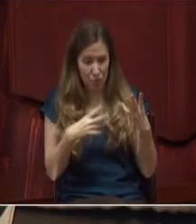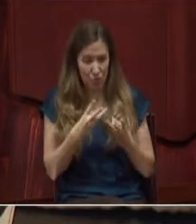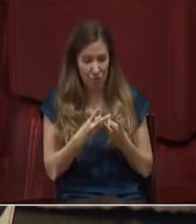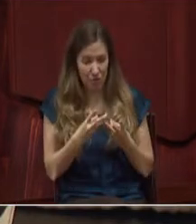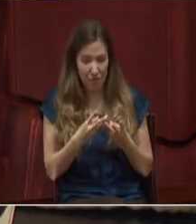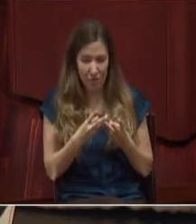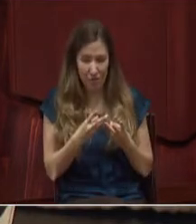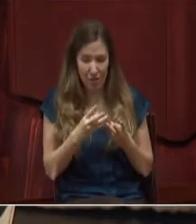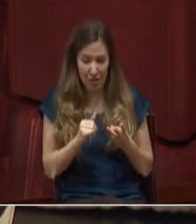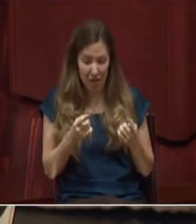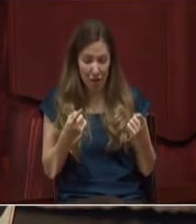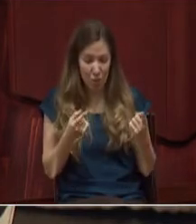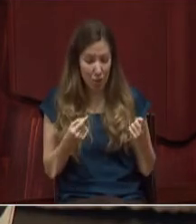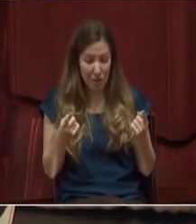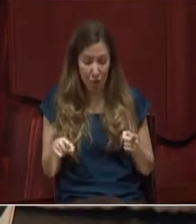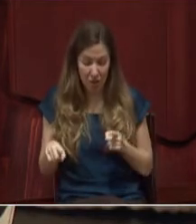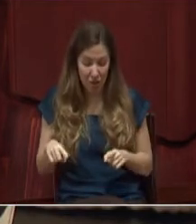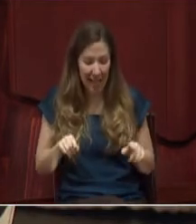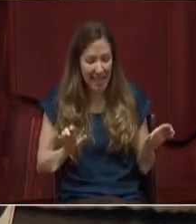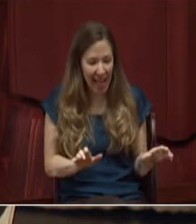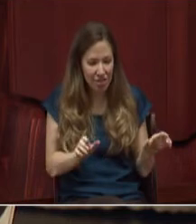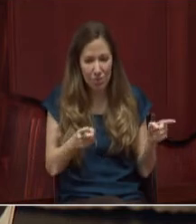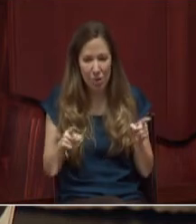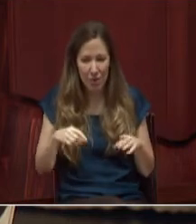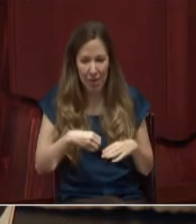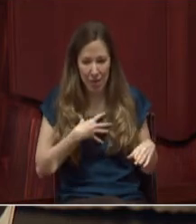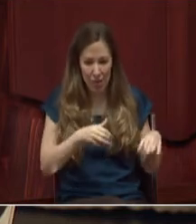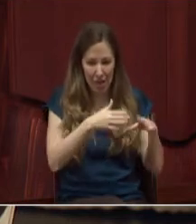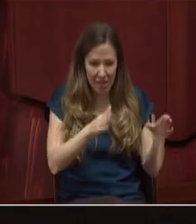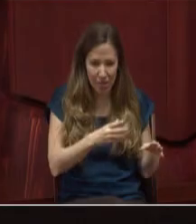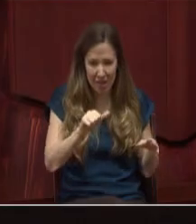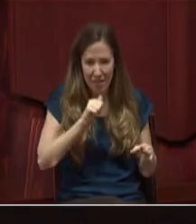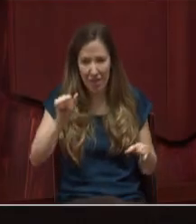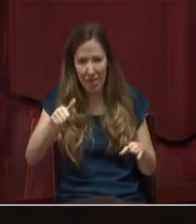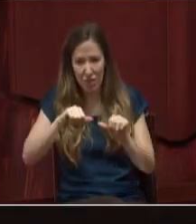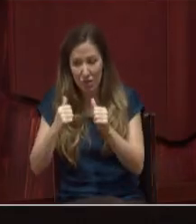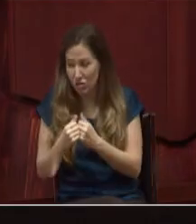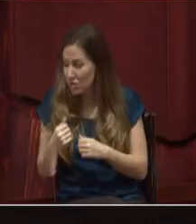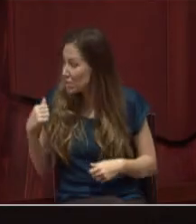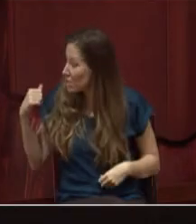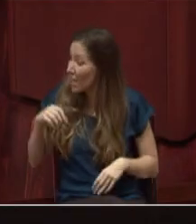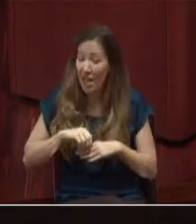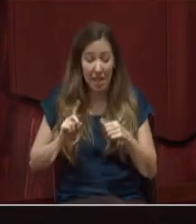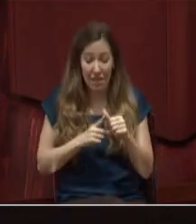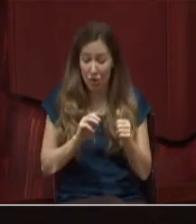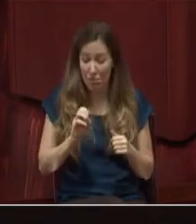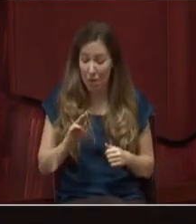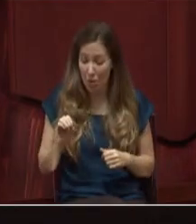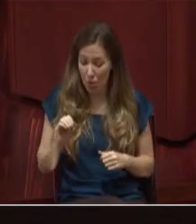action was in the West Wing of the White House and not necessarily at the other agencies. In that first memorandum, there is a